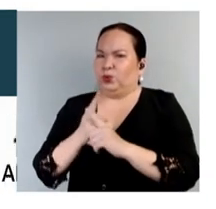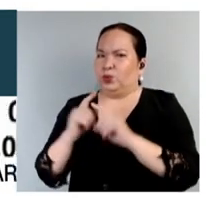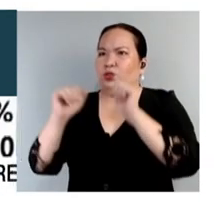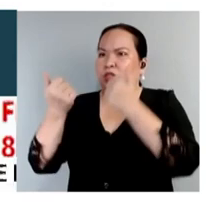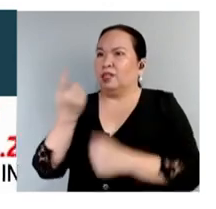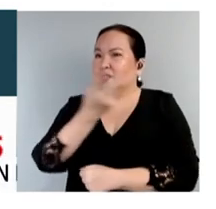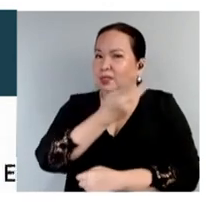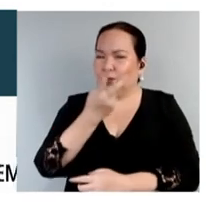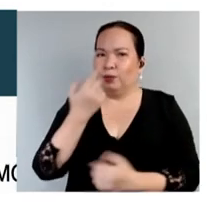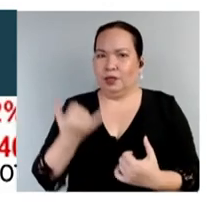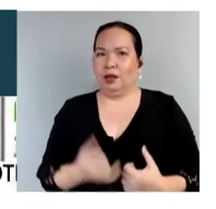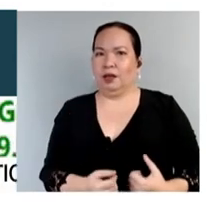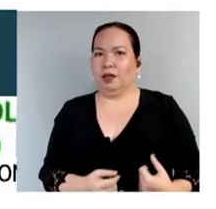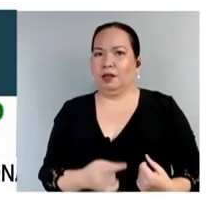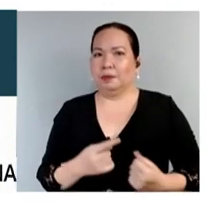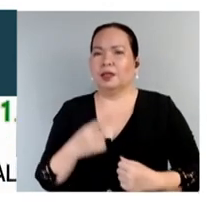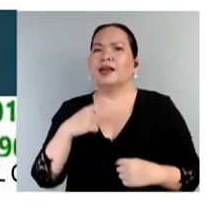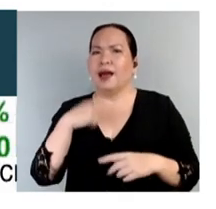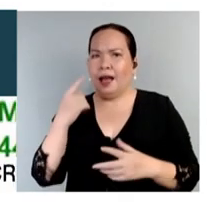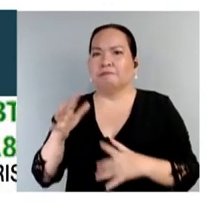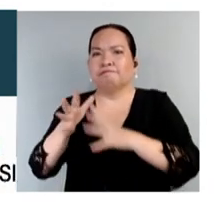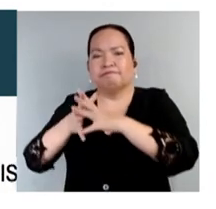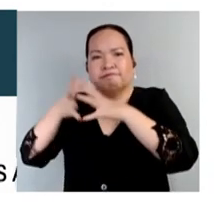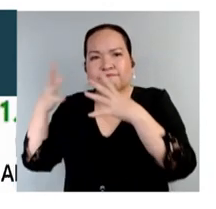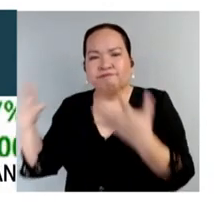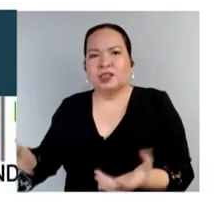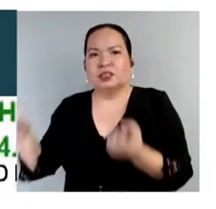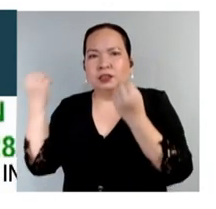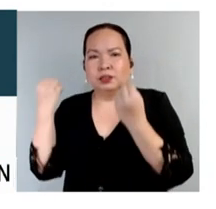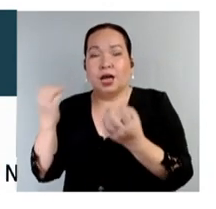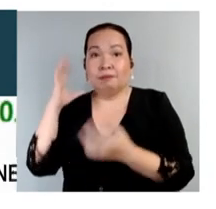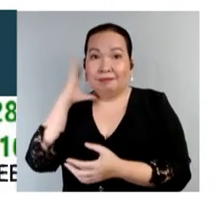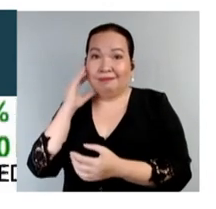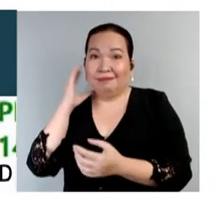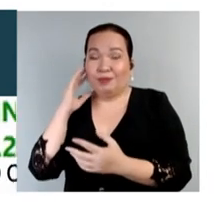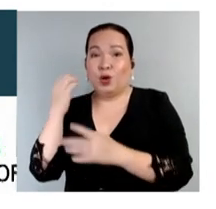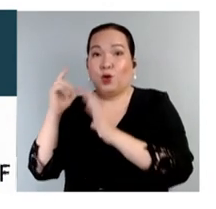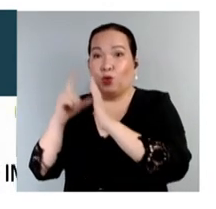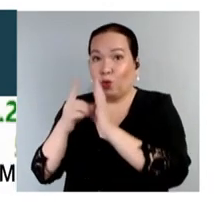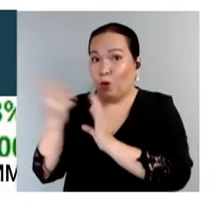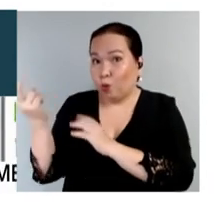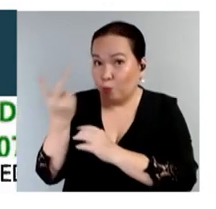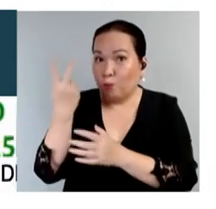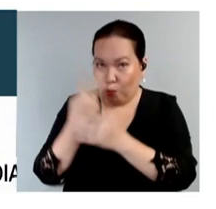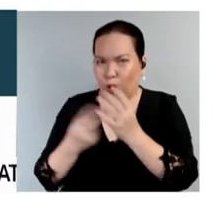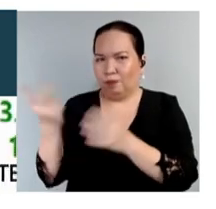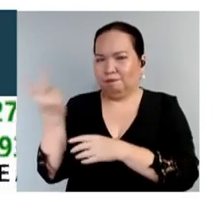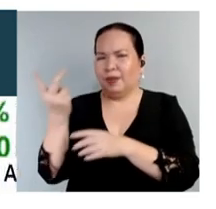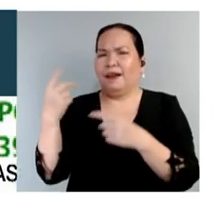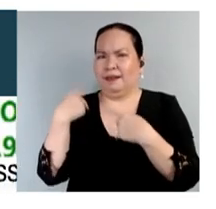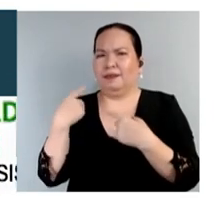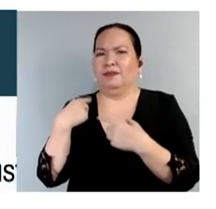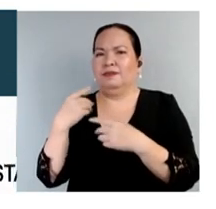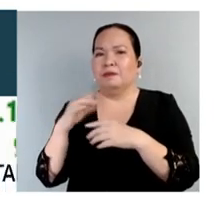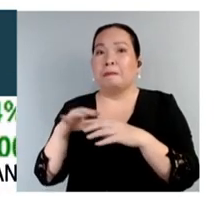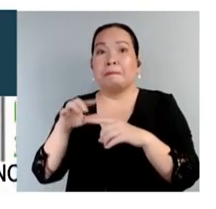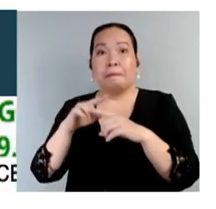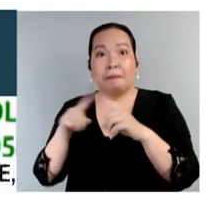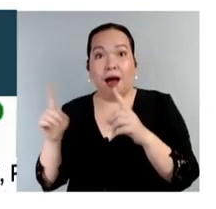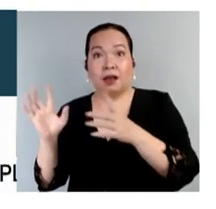right? They may have a wealth of experience, legislative experience between them. But how do these